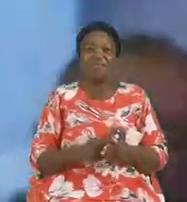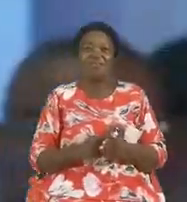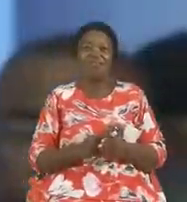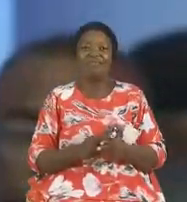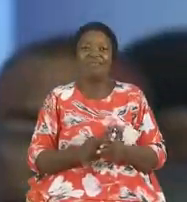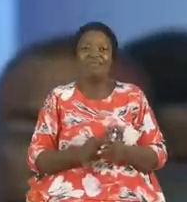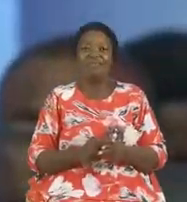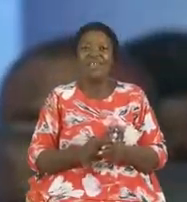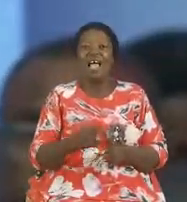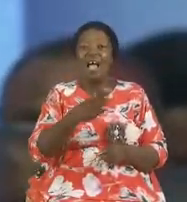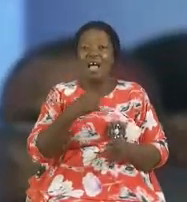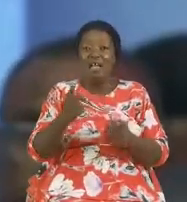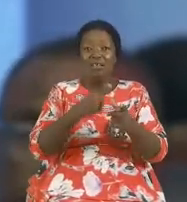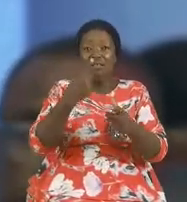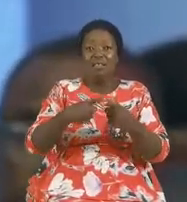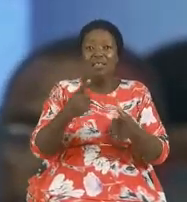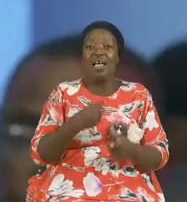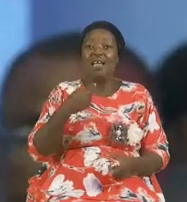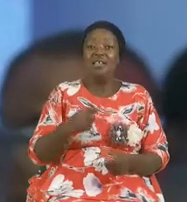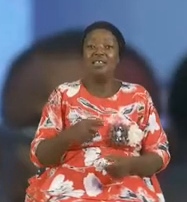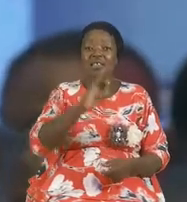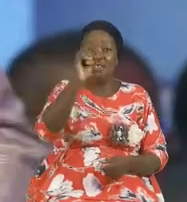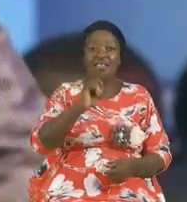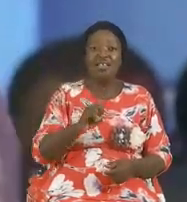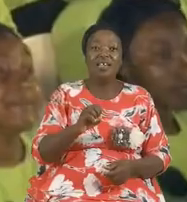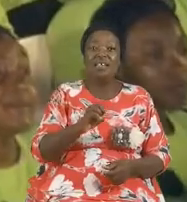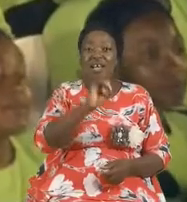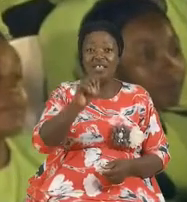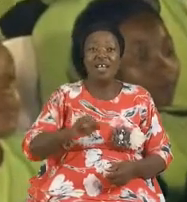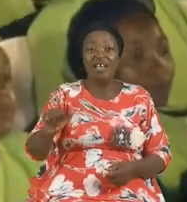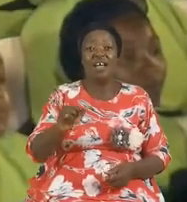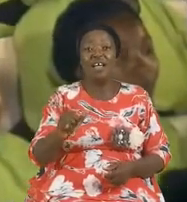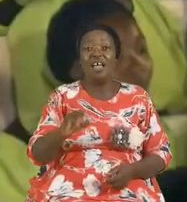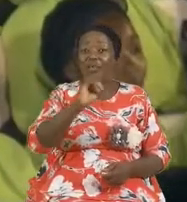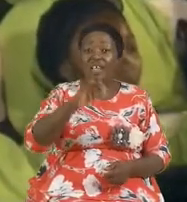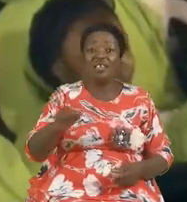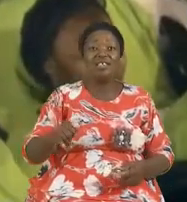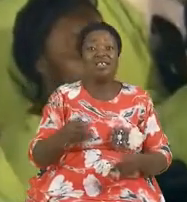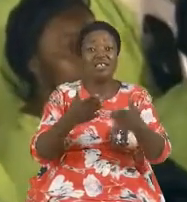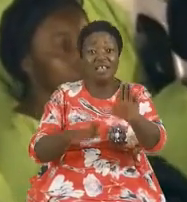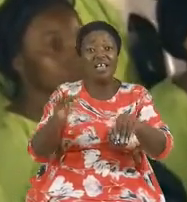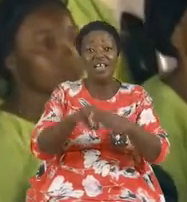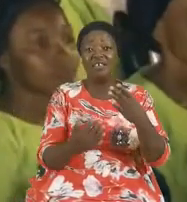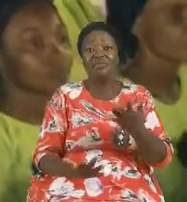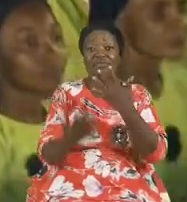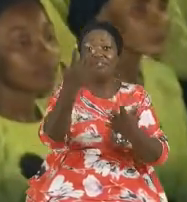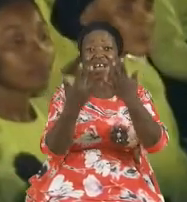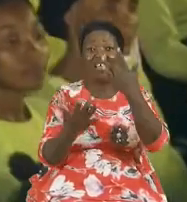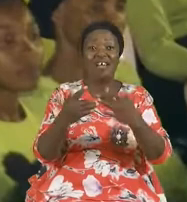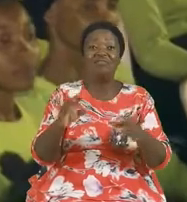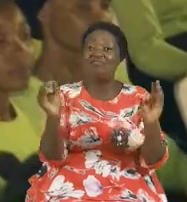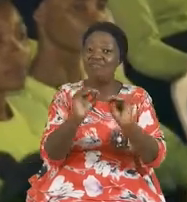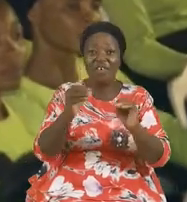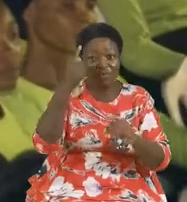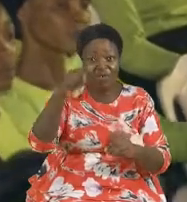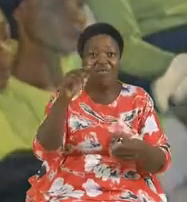for you, no more, in Jesus' name. And then eternal, everlasting death